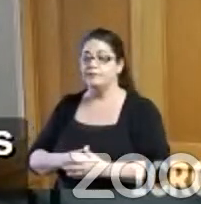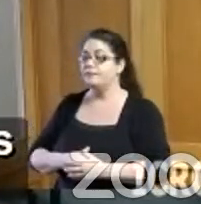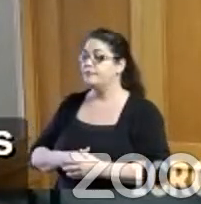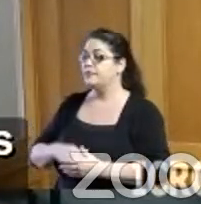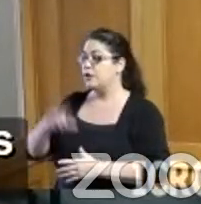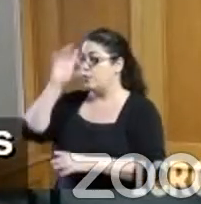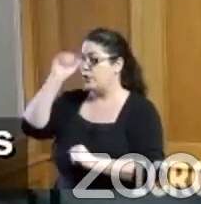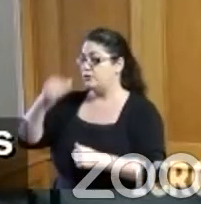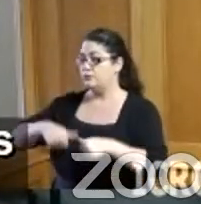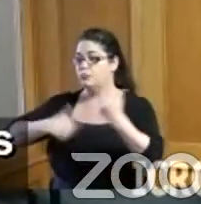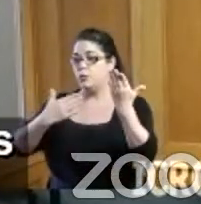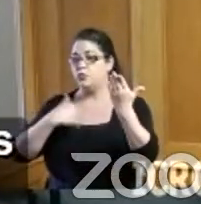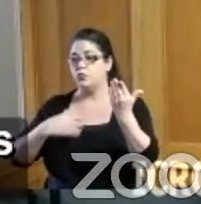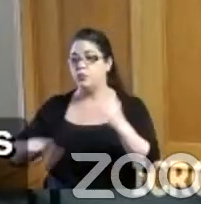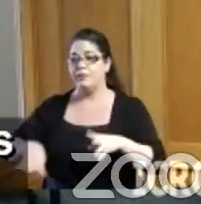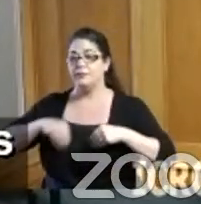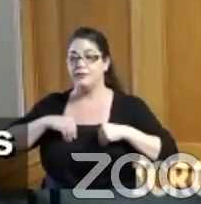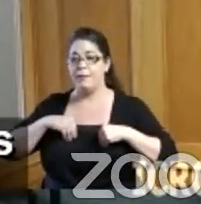adopt